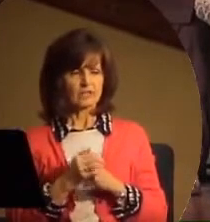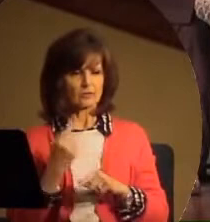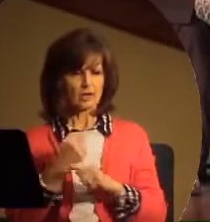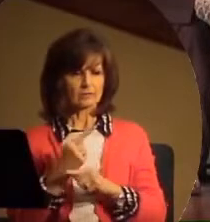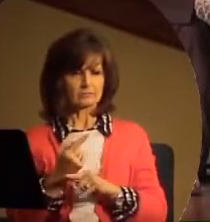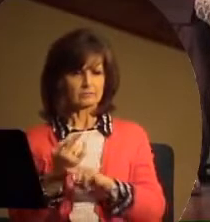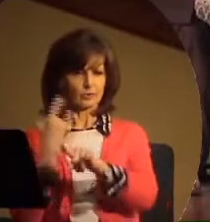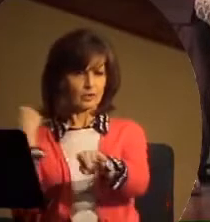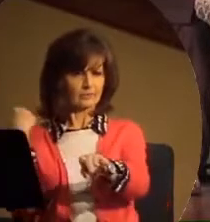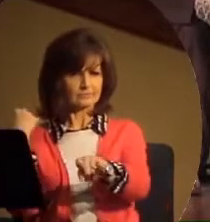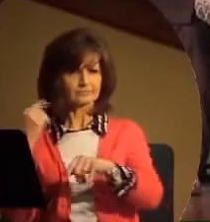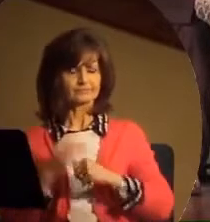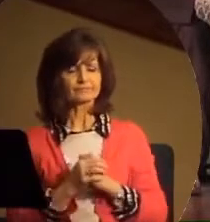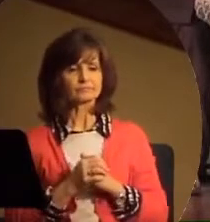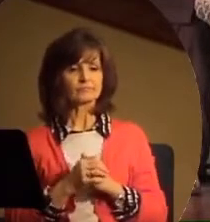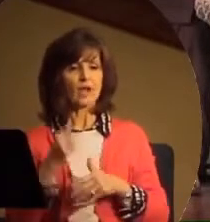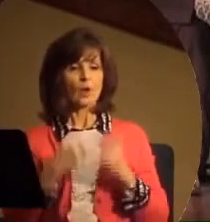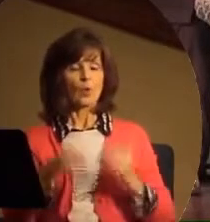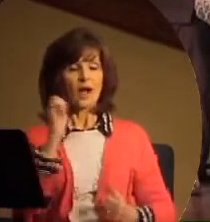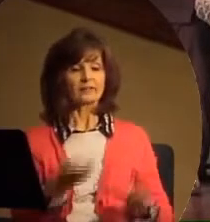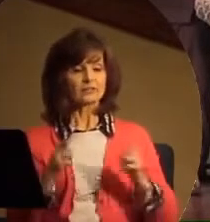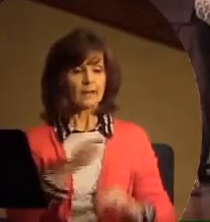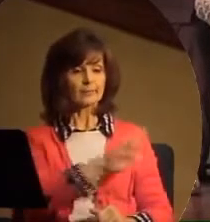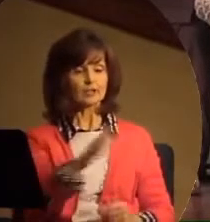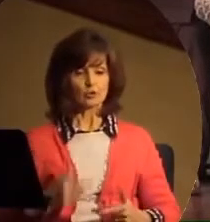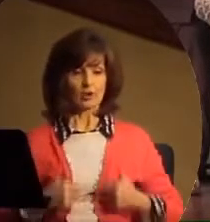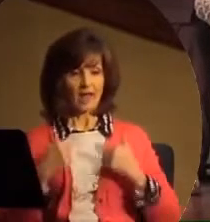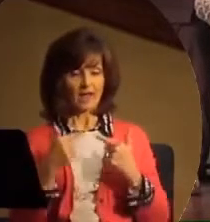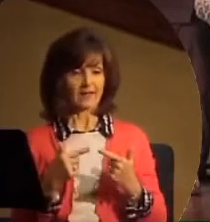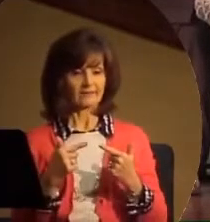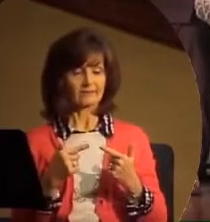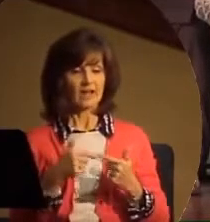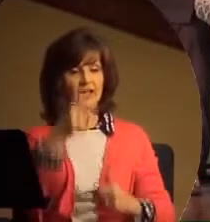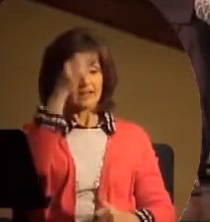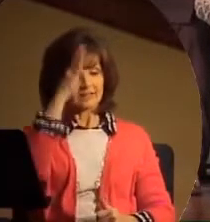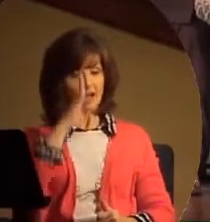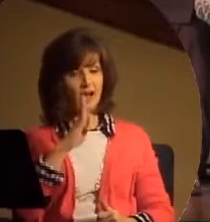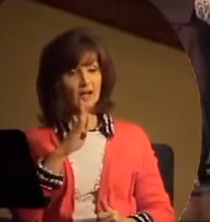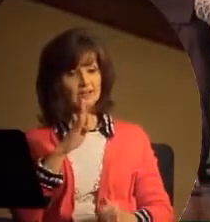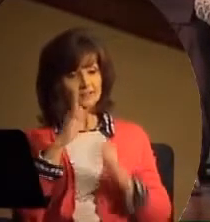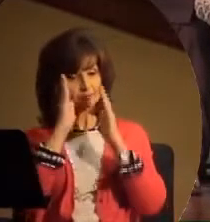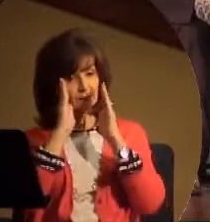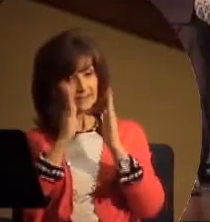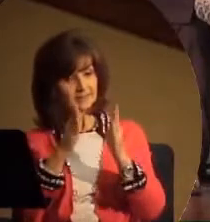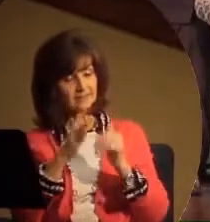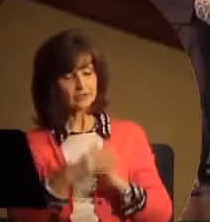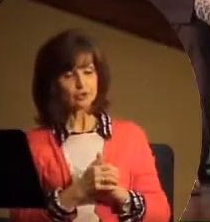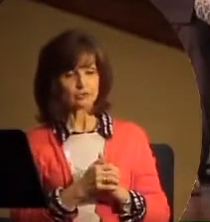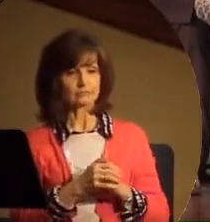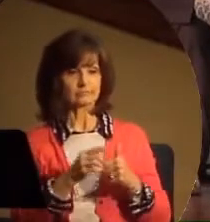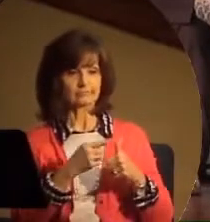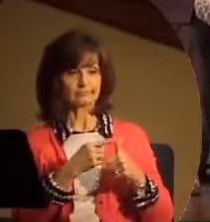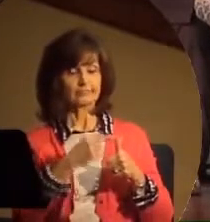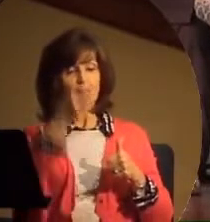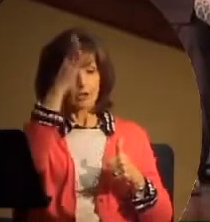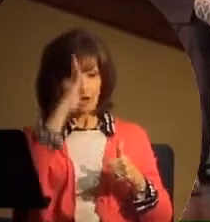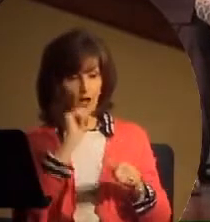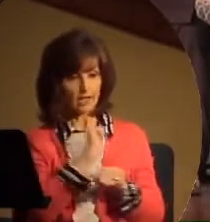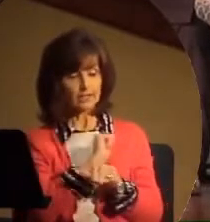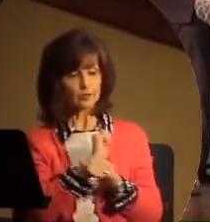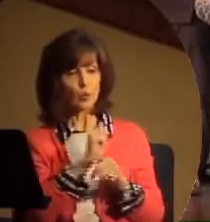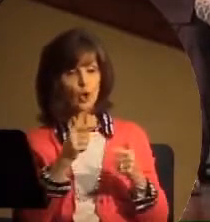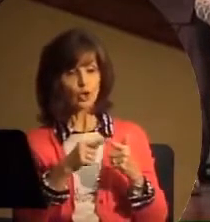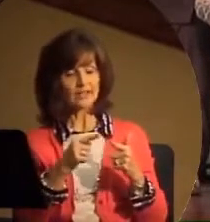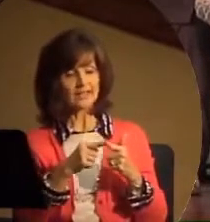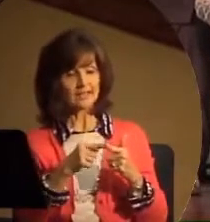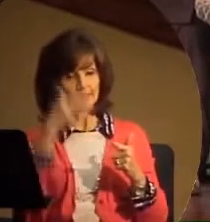be. So whatever's going into your life tonight, God's listening. God is working because